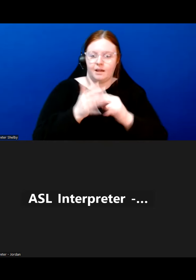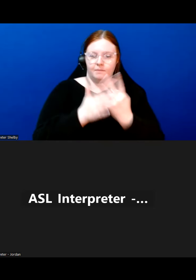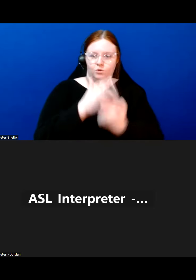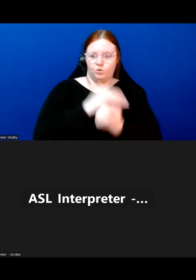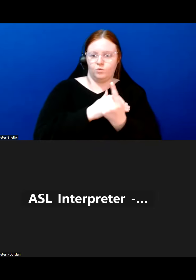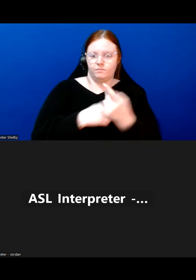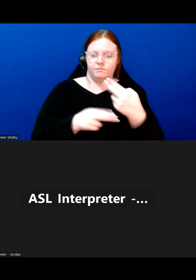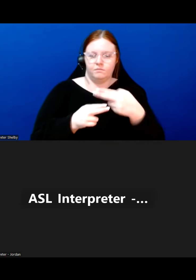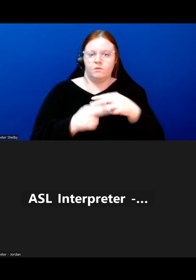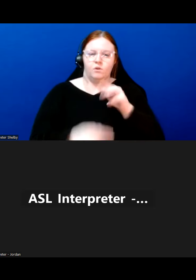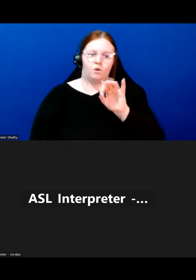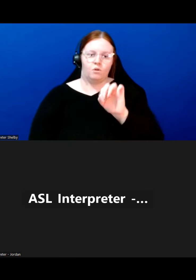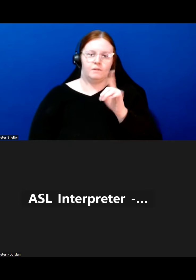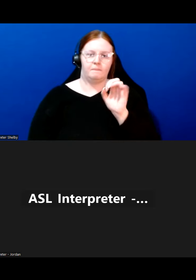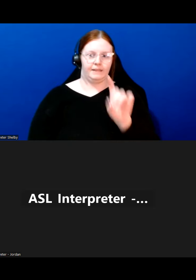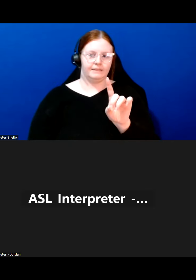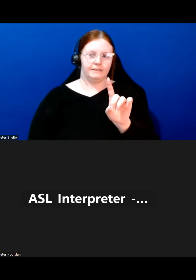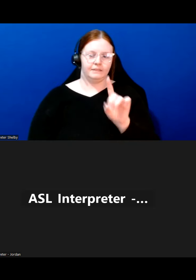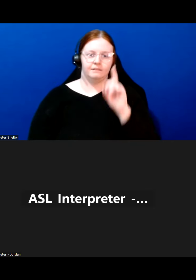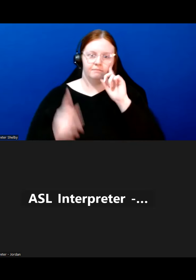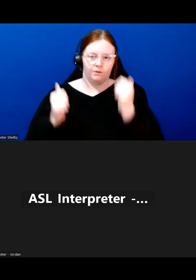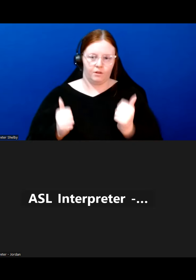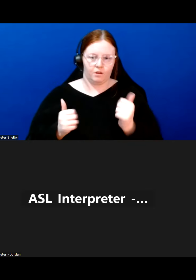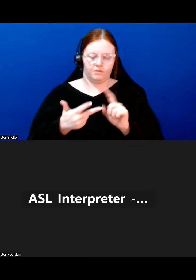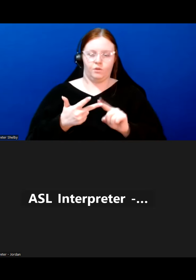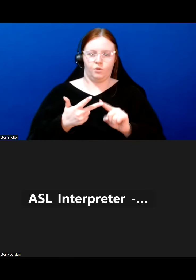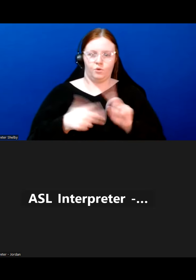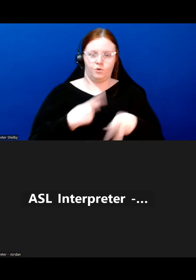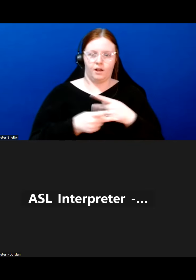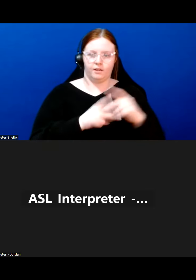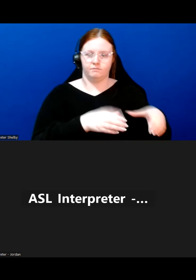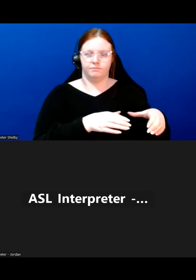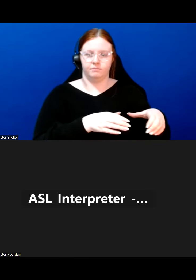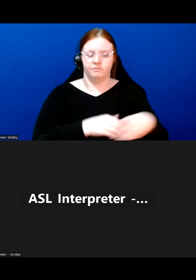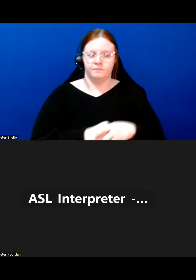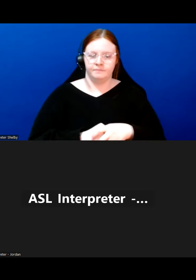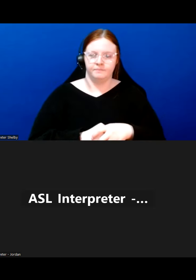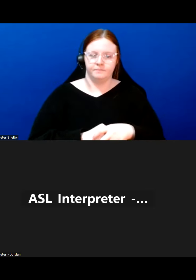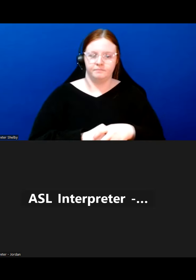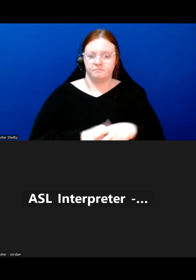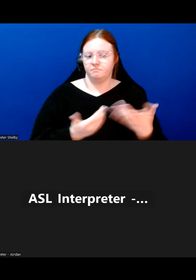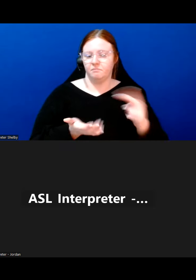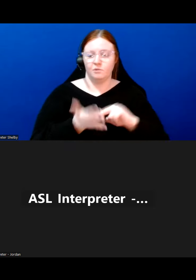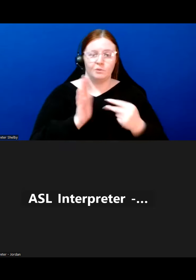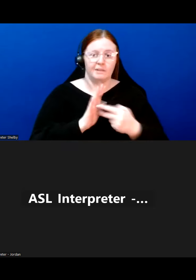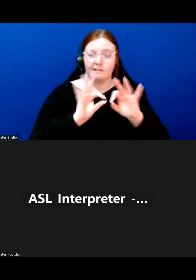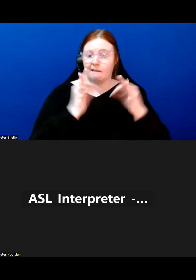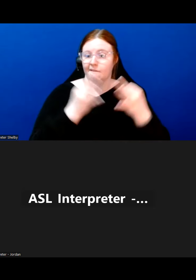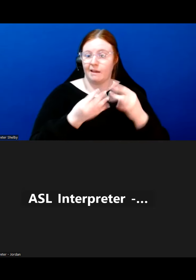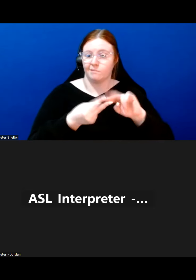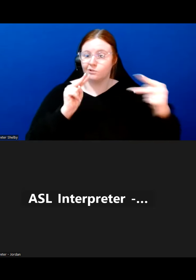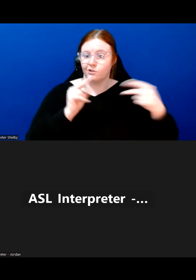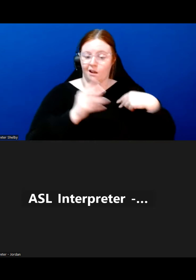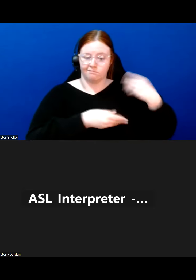that's causing what we call a mixed hearing loss. So that one, some type of genetic disorders